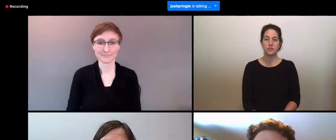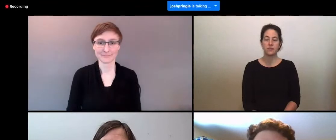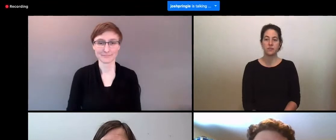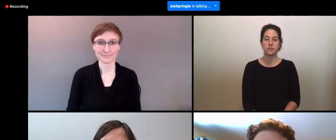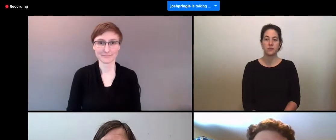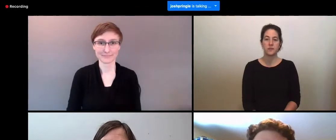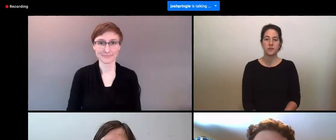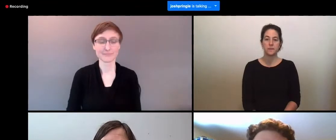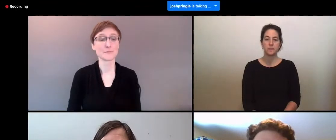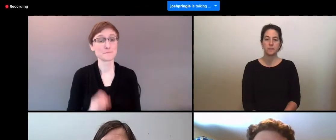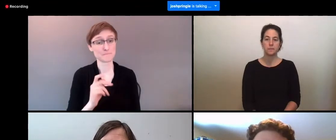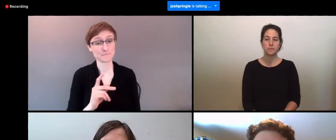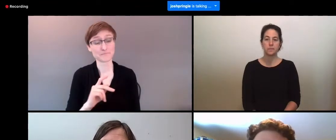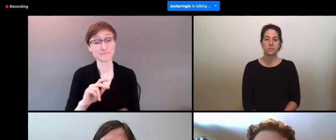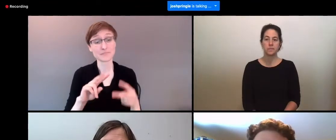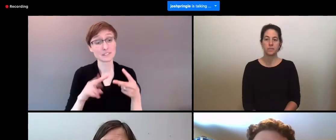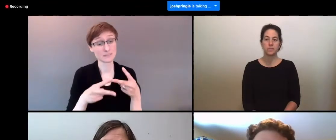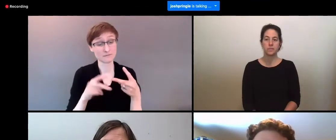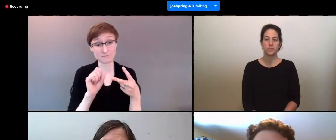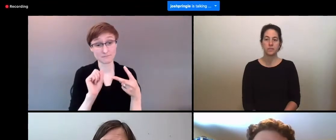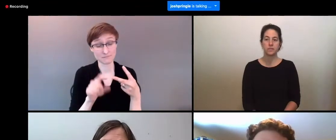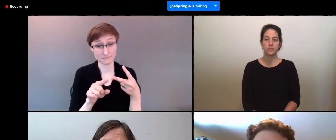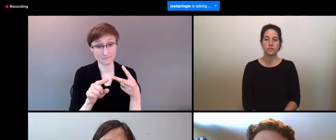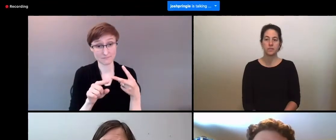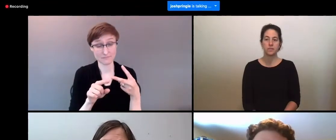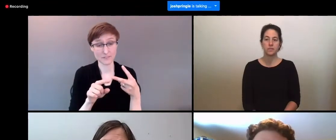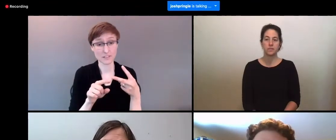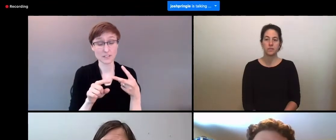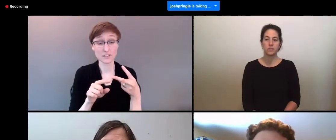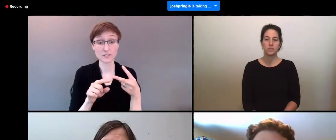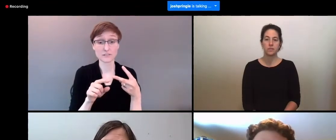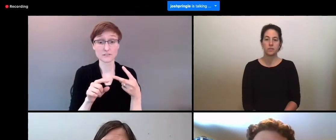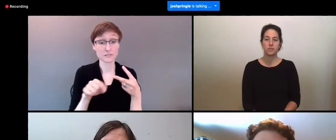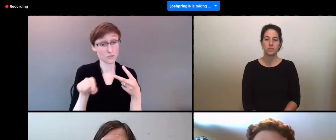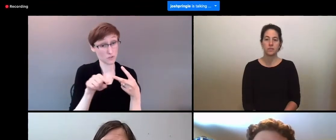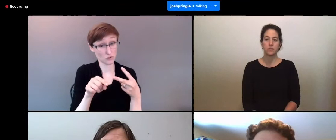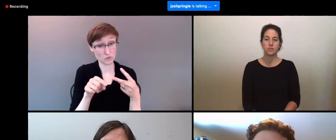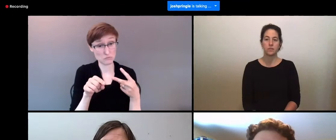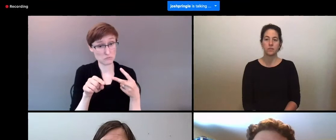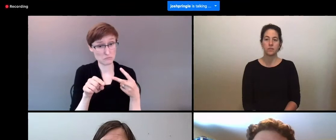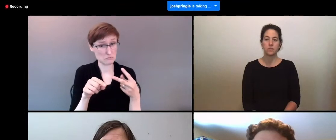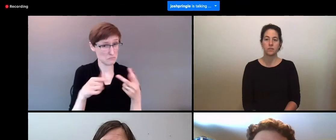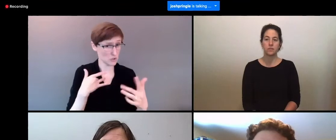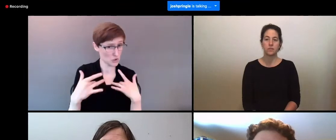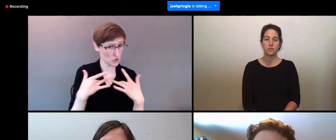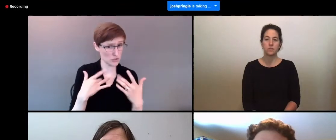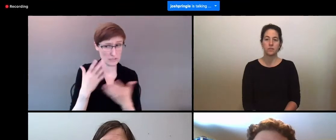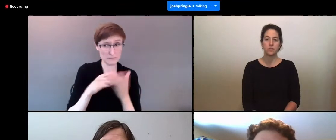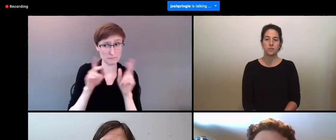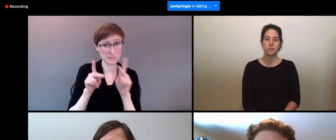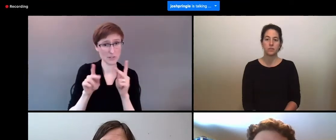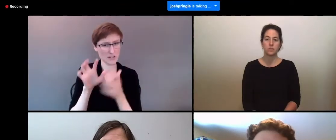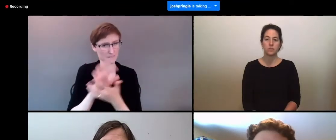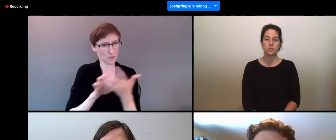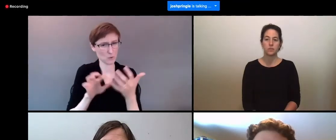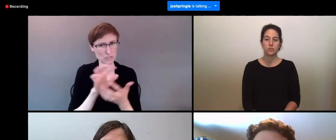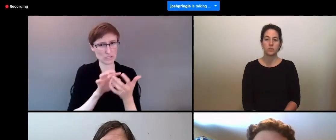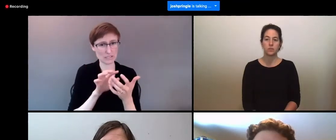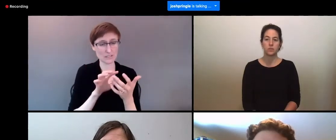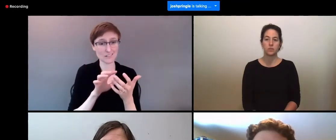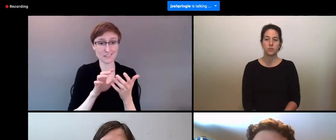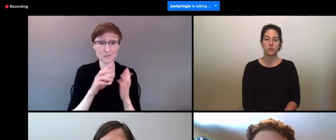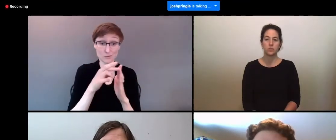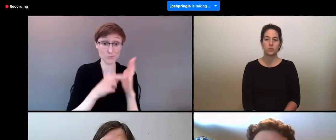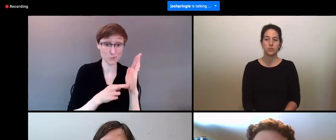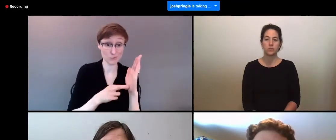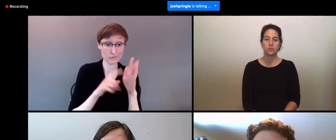My follow-up question, any concerns that there may be some confusion about what you can and cannot do as the rules have started to be relaxed a little bit, and